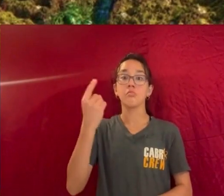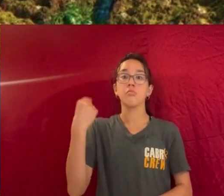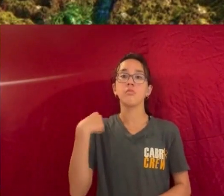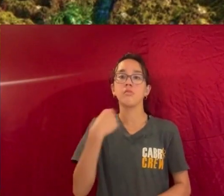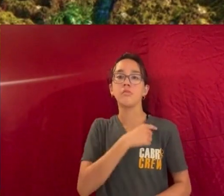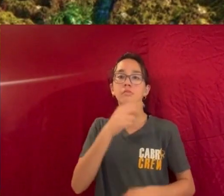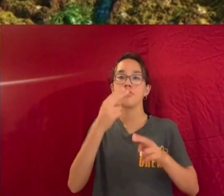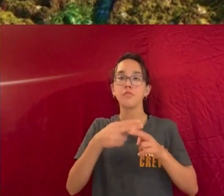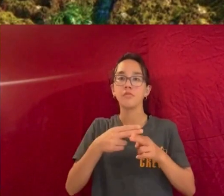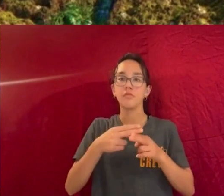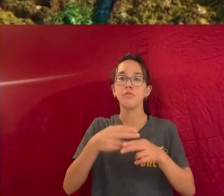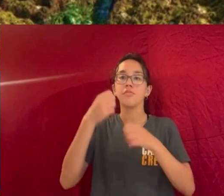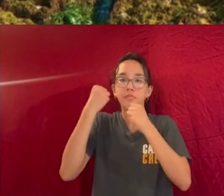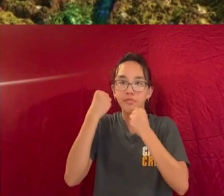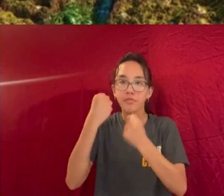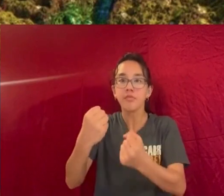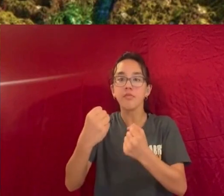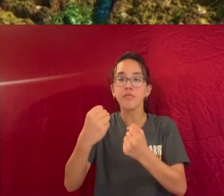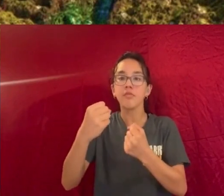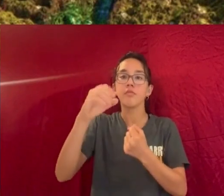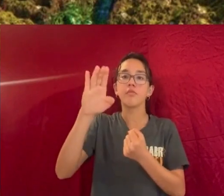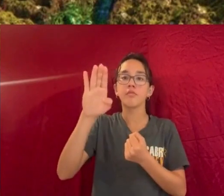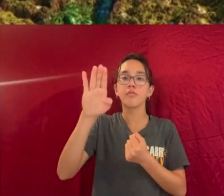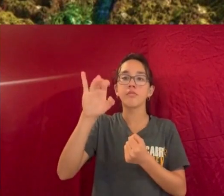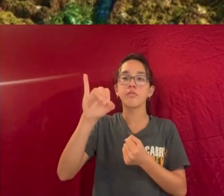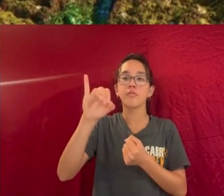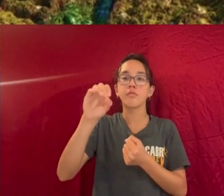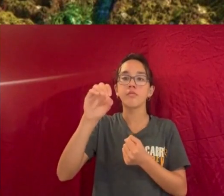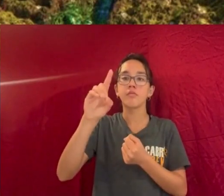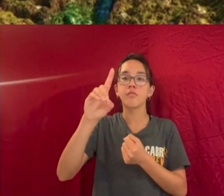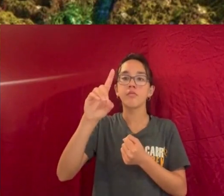This is something called high